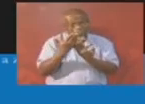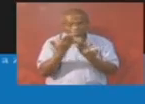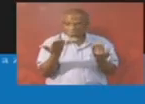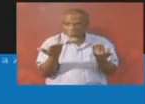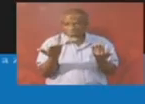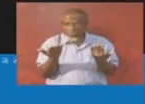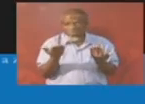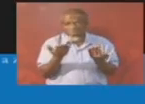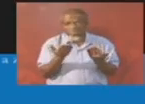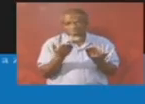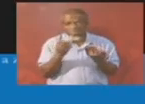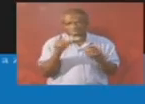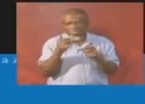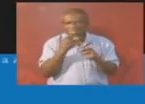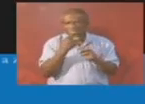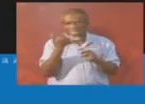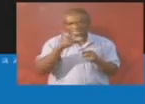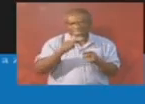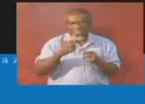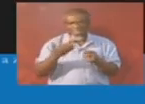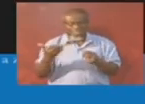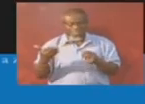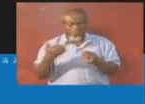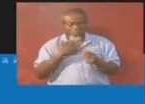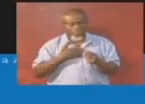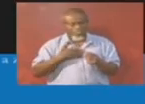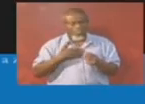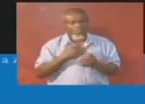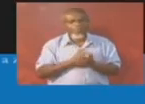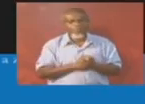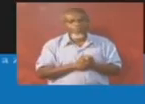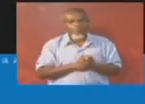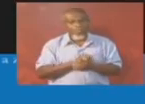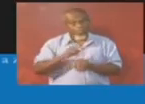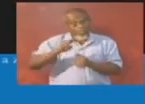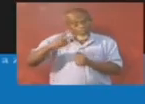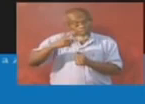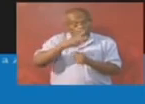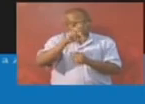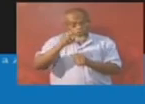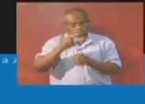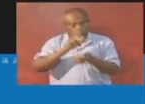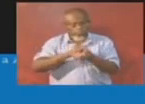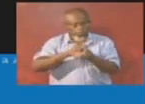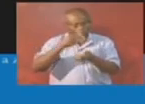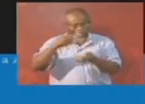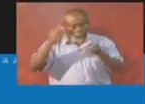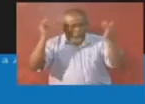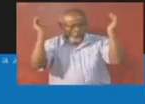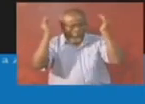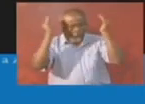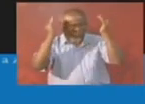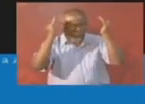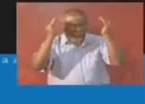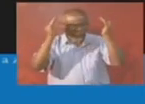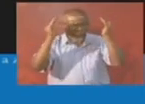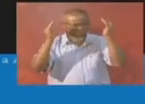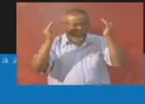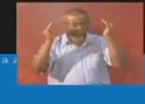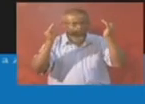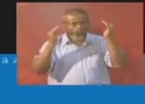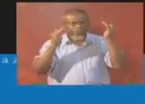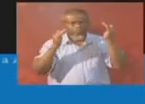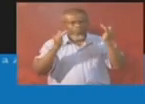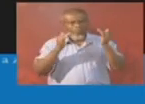light on that? And my second question, maybe to Dr. Hines, the debate that is taking